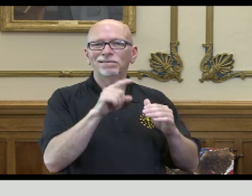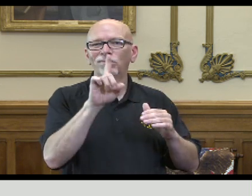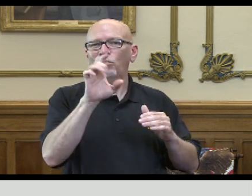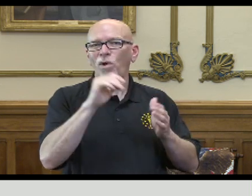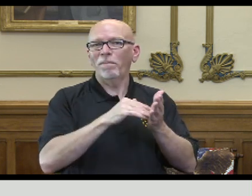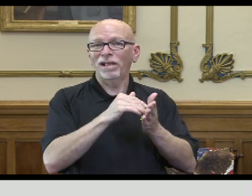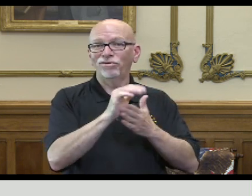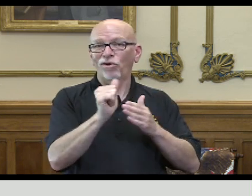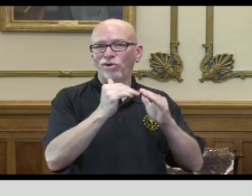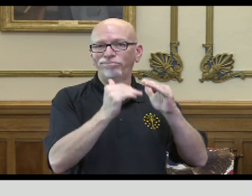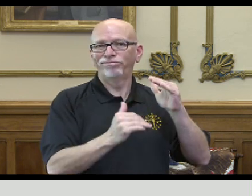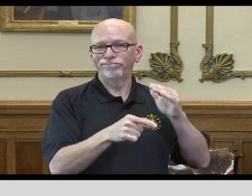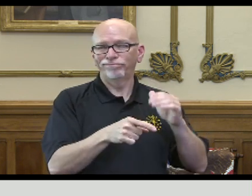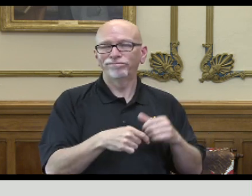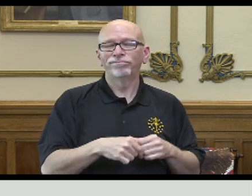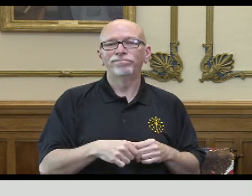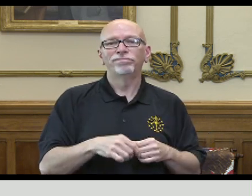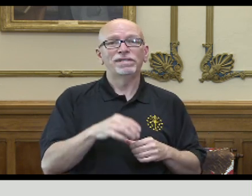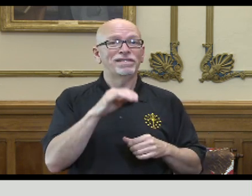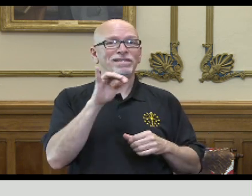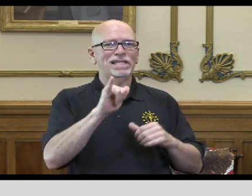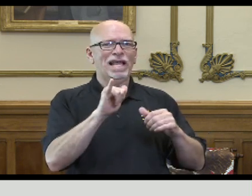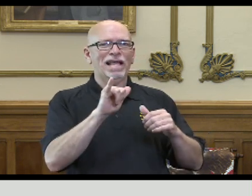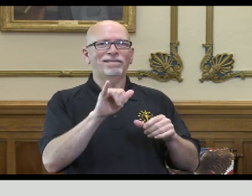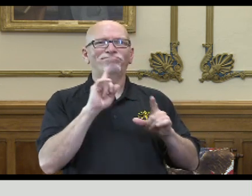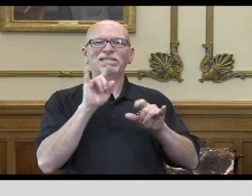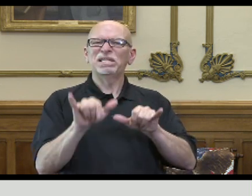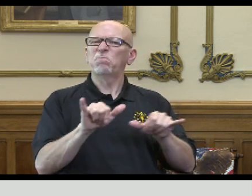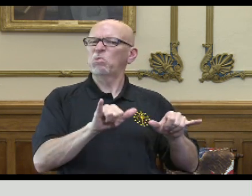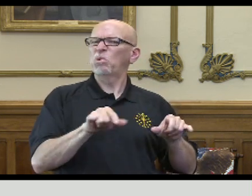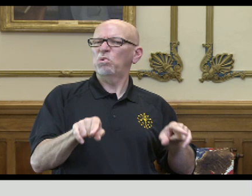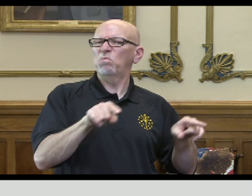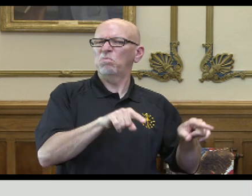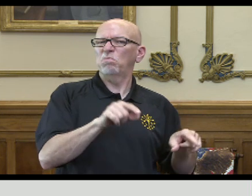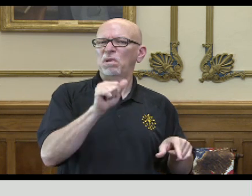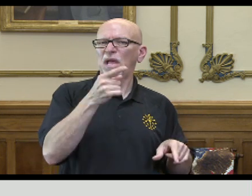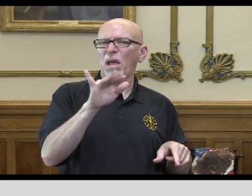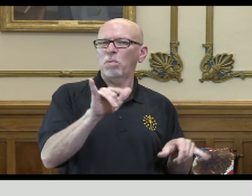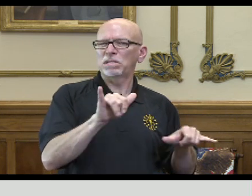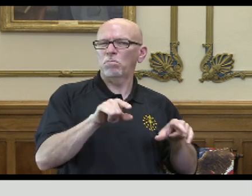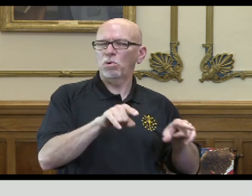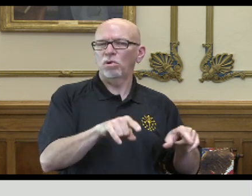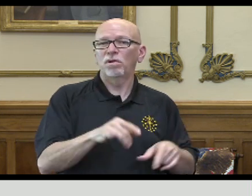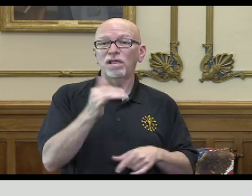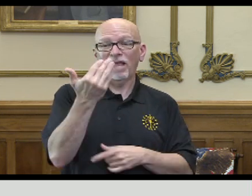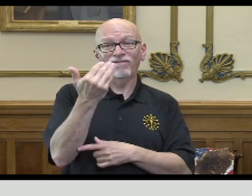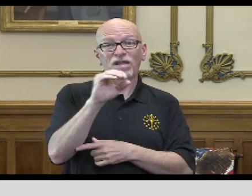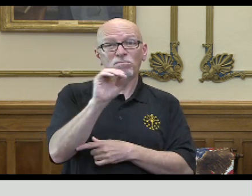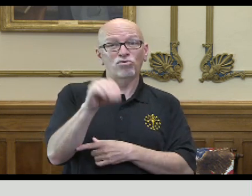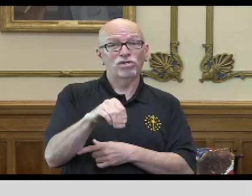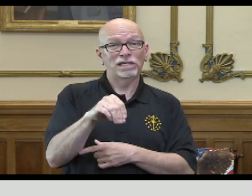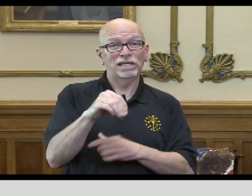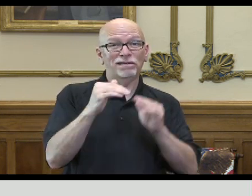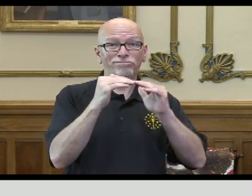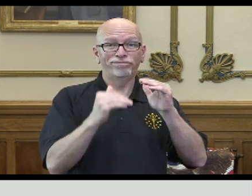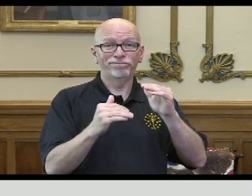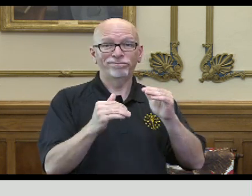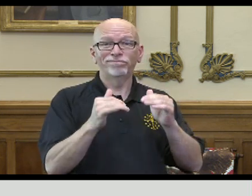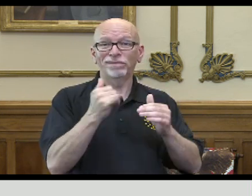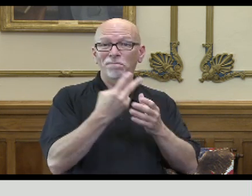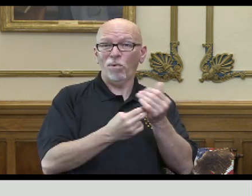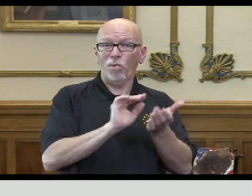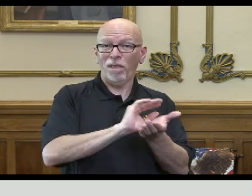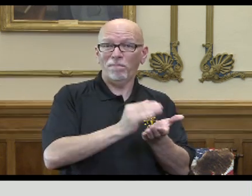million. This is an amount similar to last month. This 15% difference of both